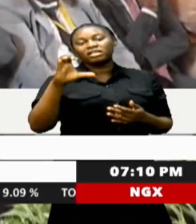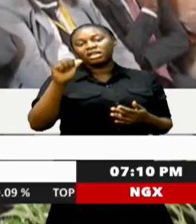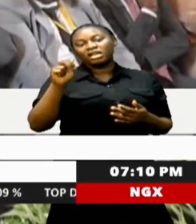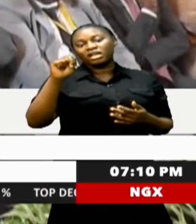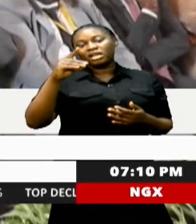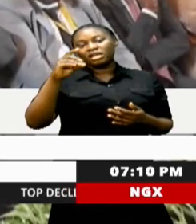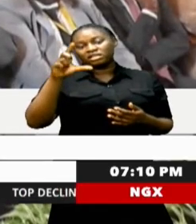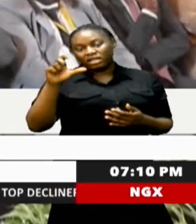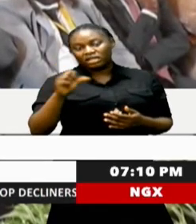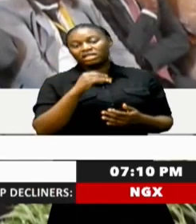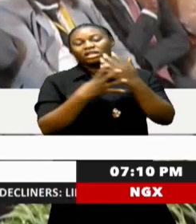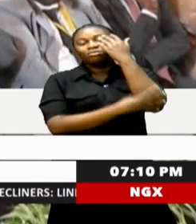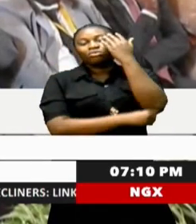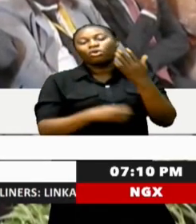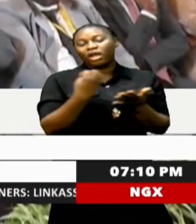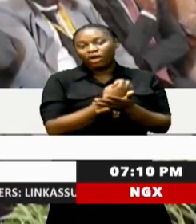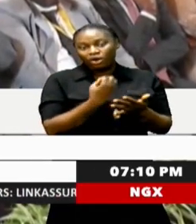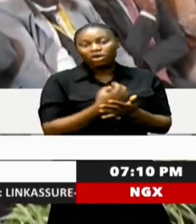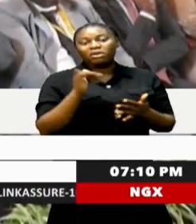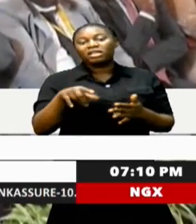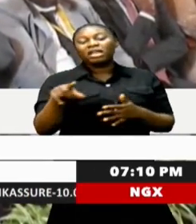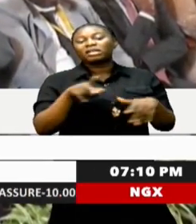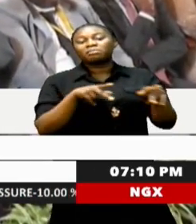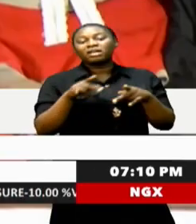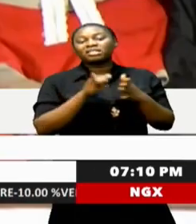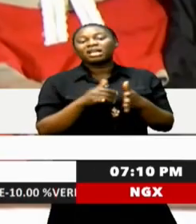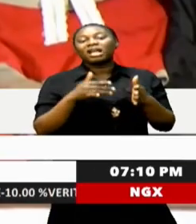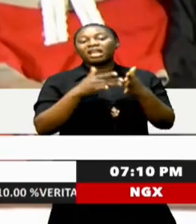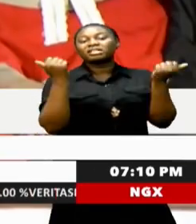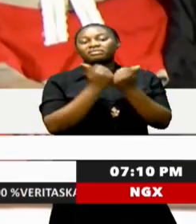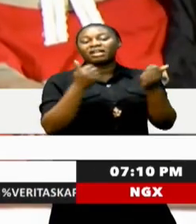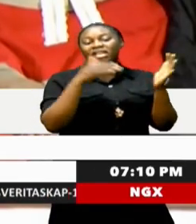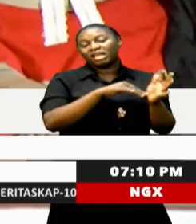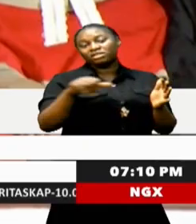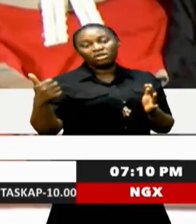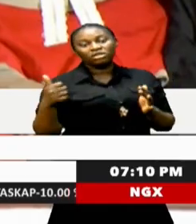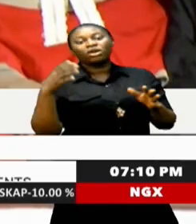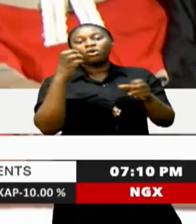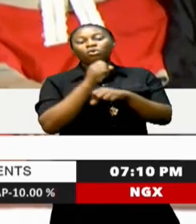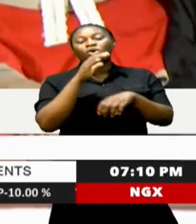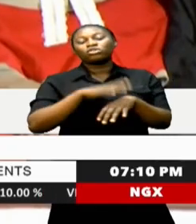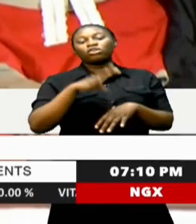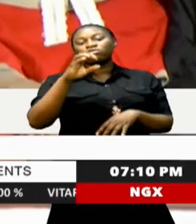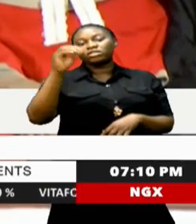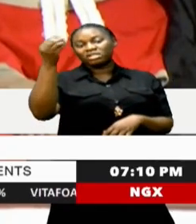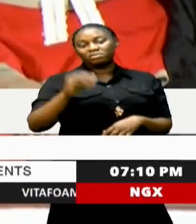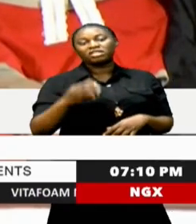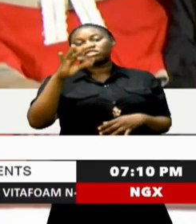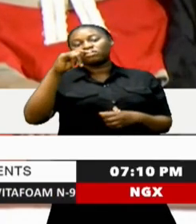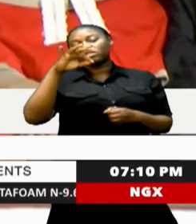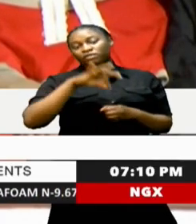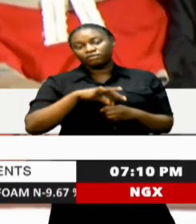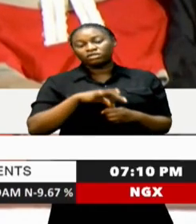poor economic record. The party that led the fight against apartheid won only 40% of the votes.